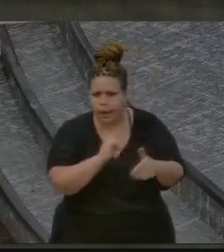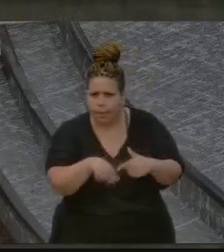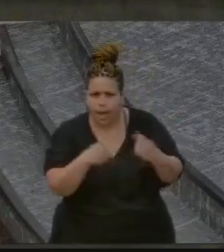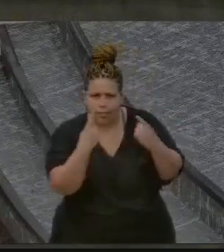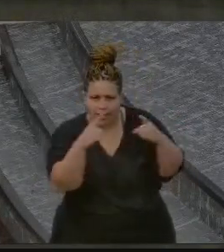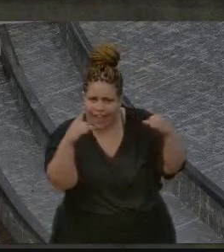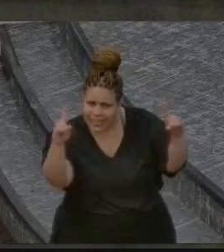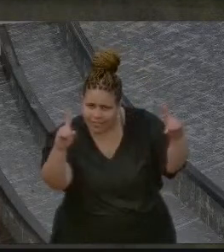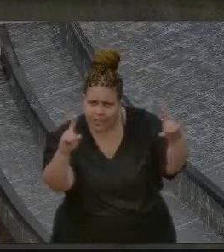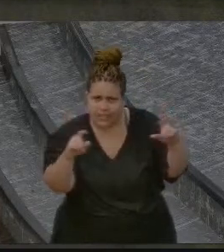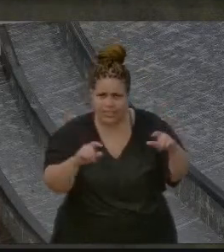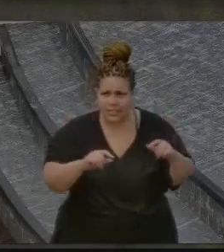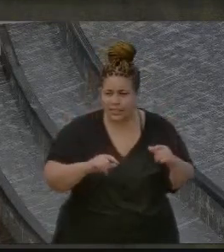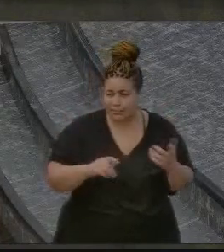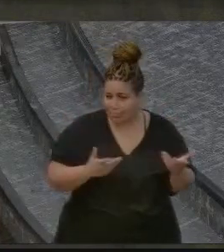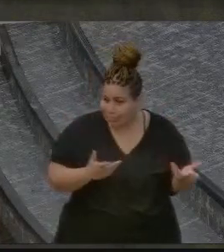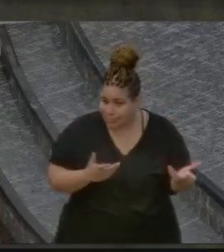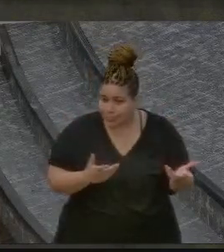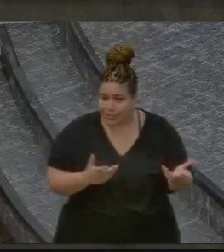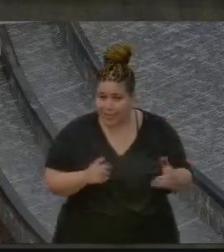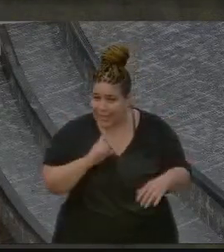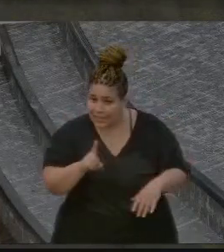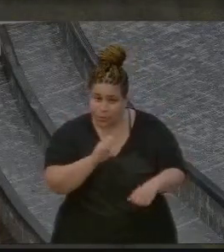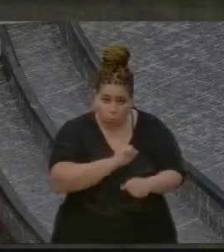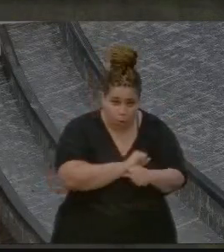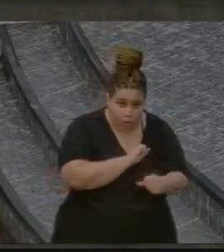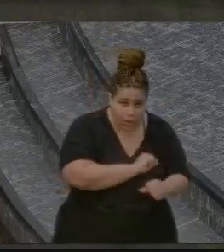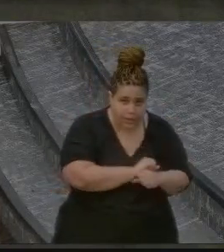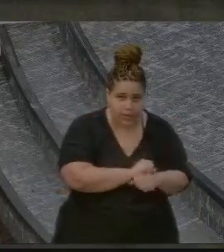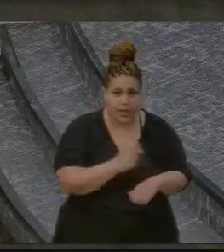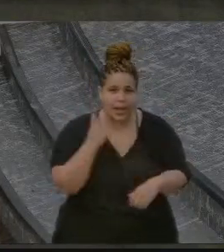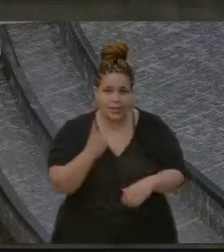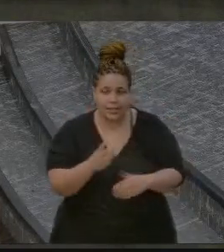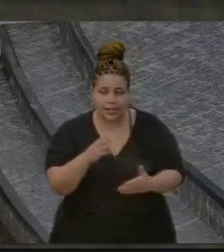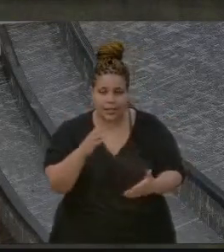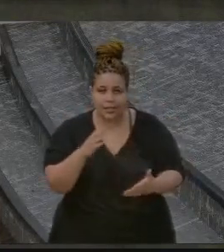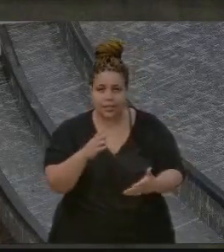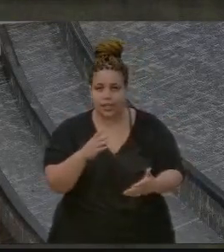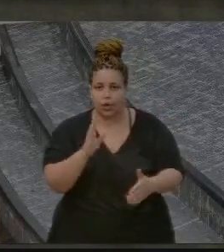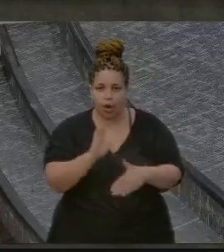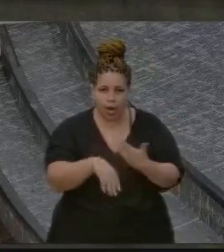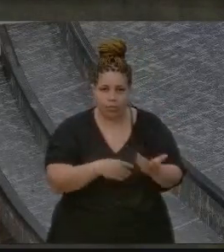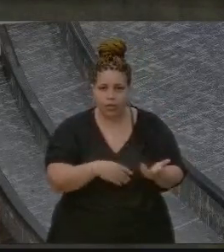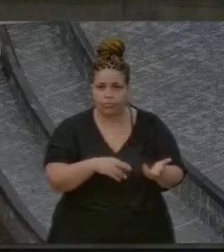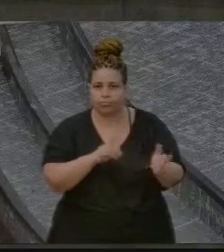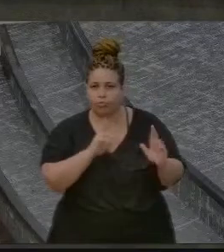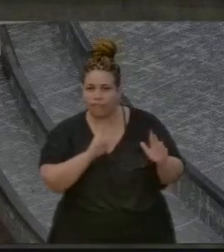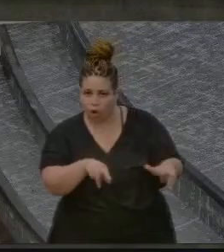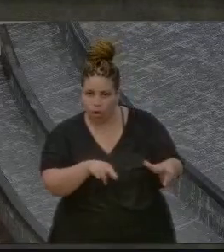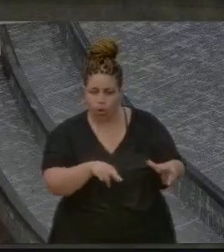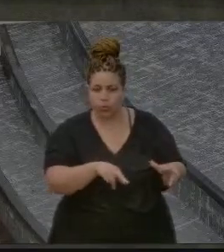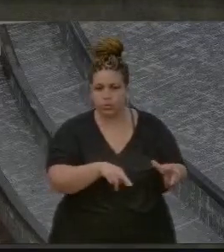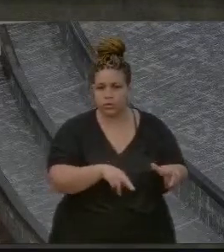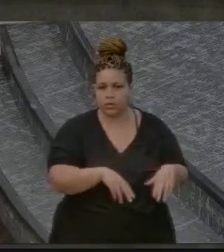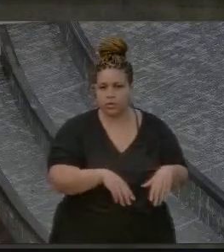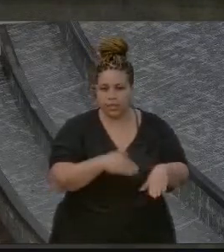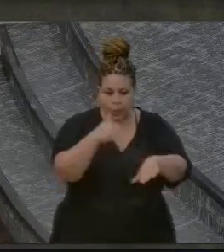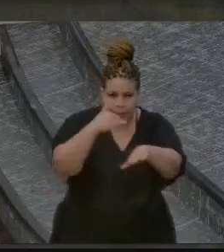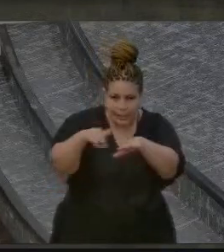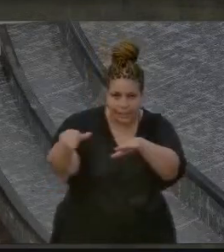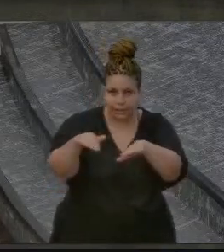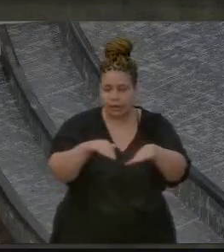incremental reductions, right, in the number of referrals. And then when I hear from the community and some of the teachers, it's like, well, we're